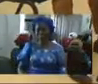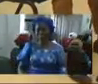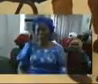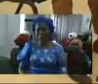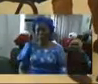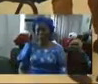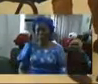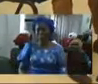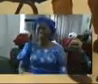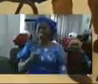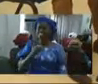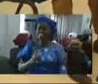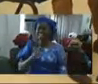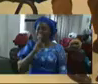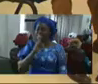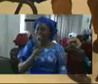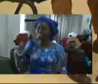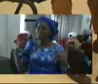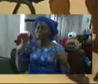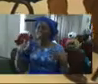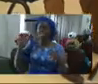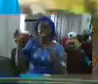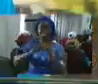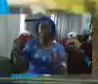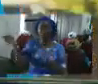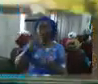There is fear in the air.